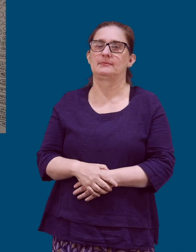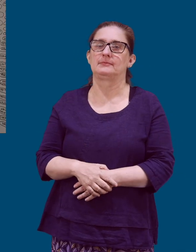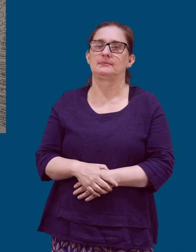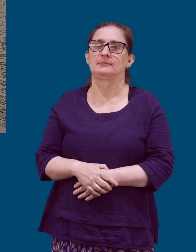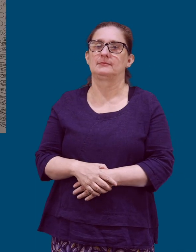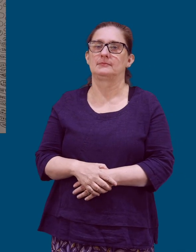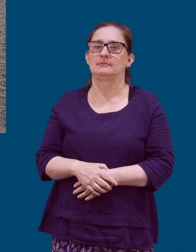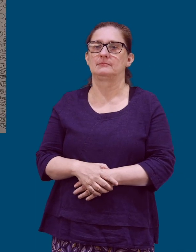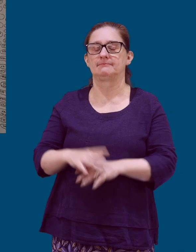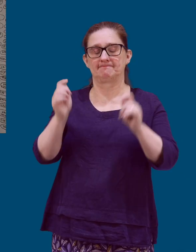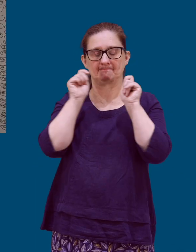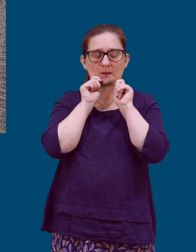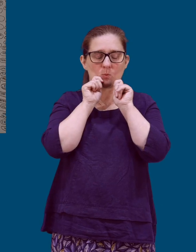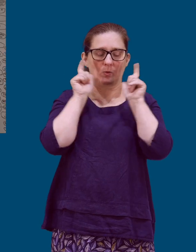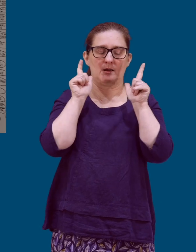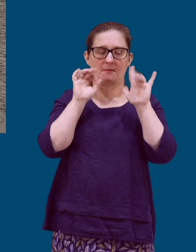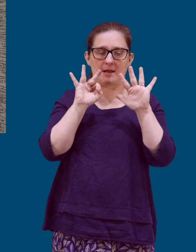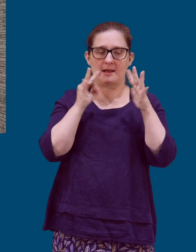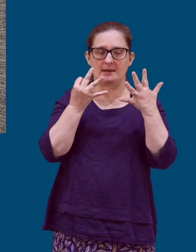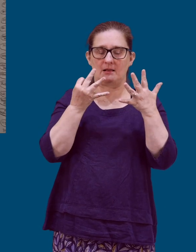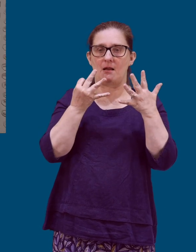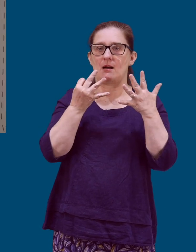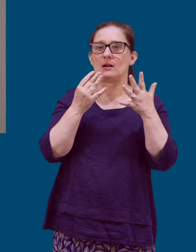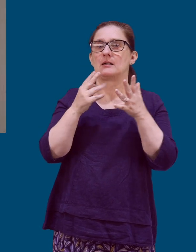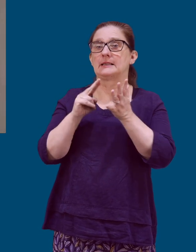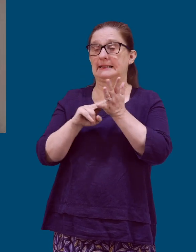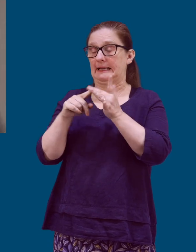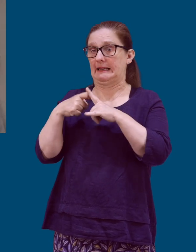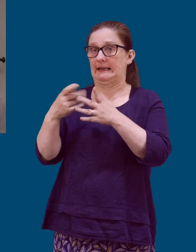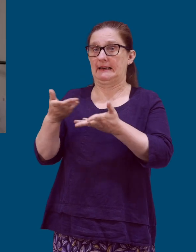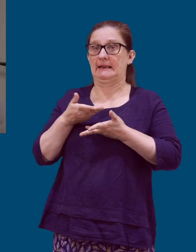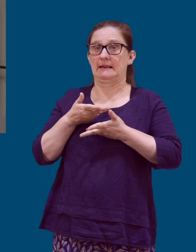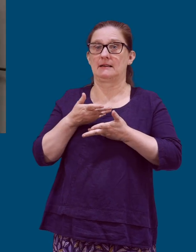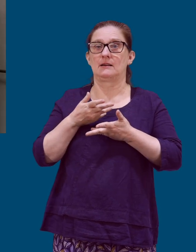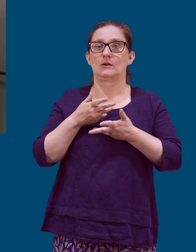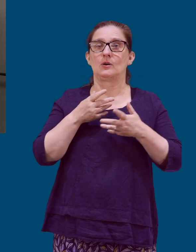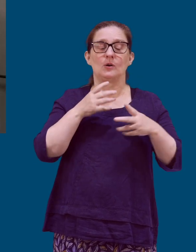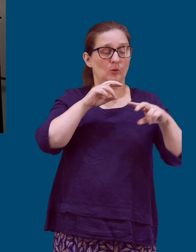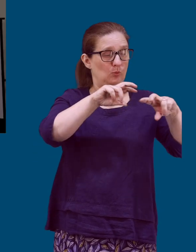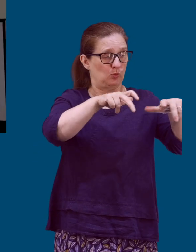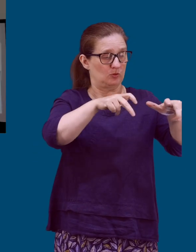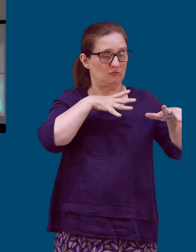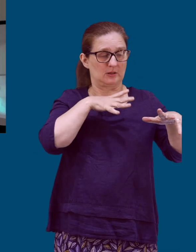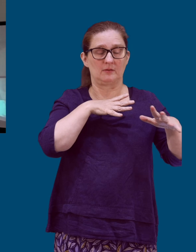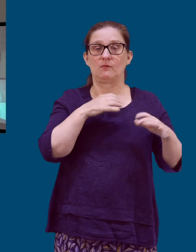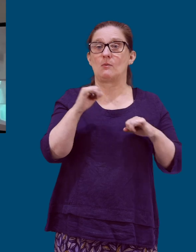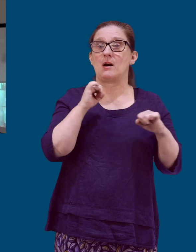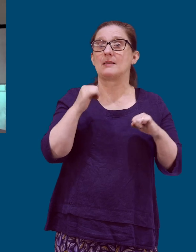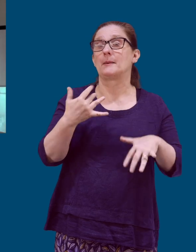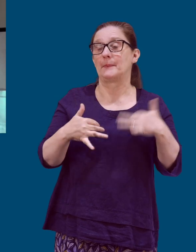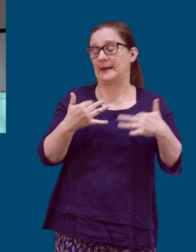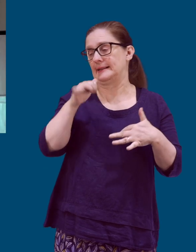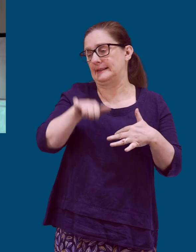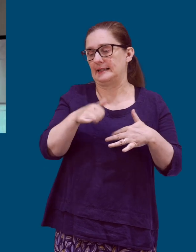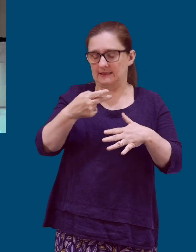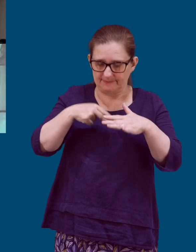Wake up with tea from Nick, 8 a.m. Put water on for a bath. Pain? Yes. Get back in